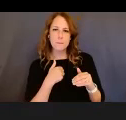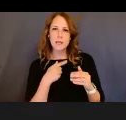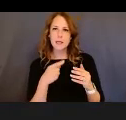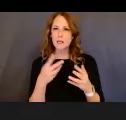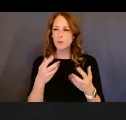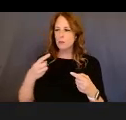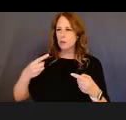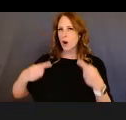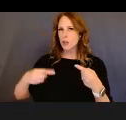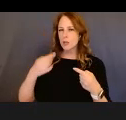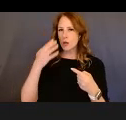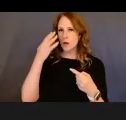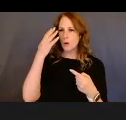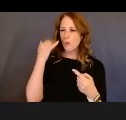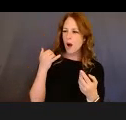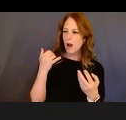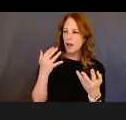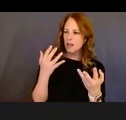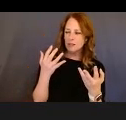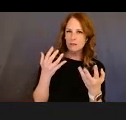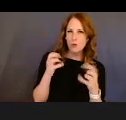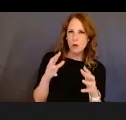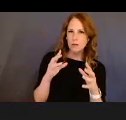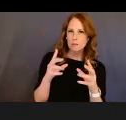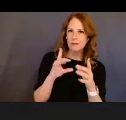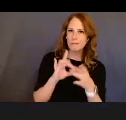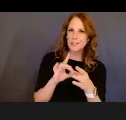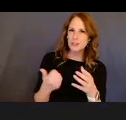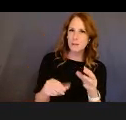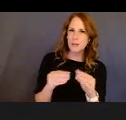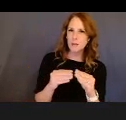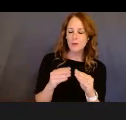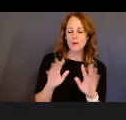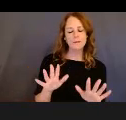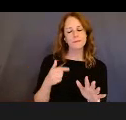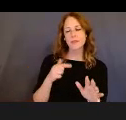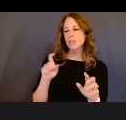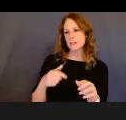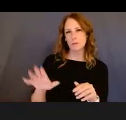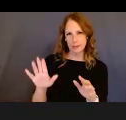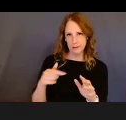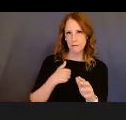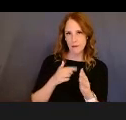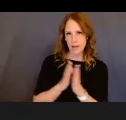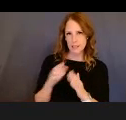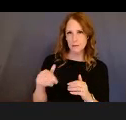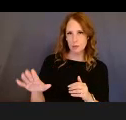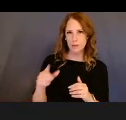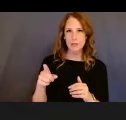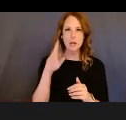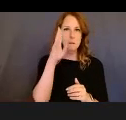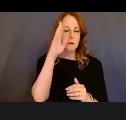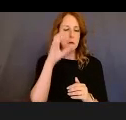argue about why I no longer wanted to deal with him. I asked him to leave, and as he pretended to leave,